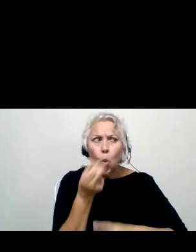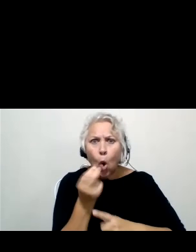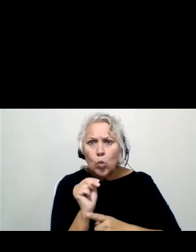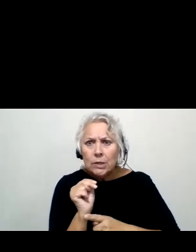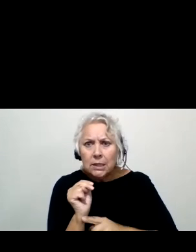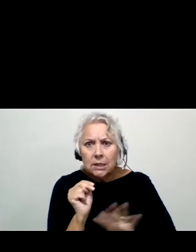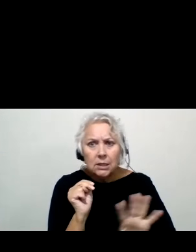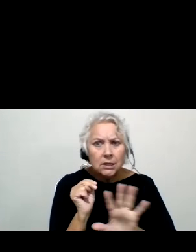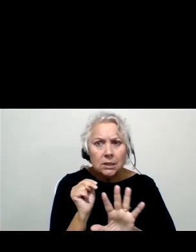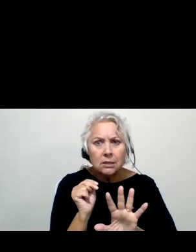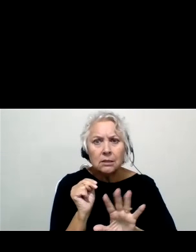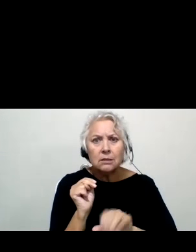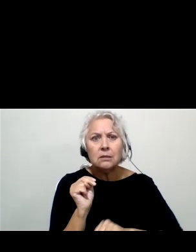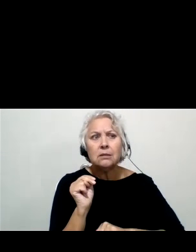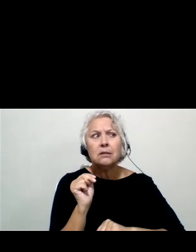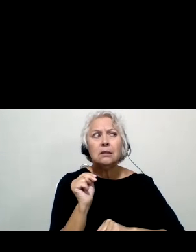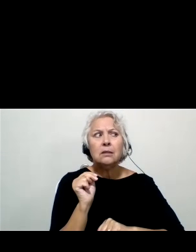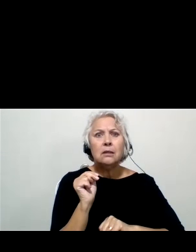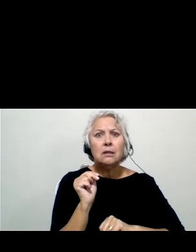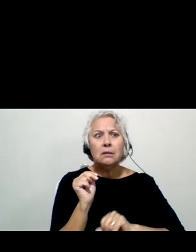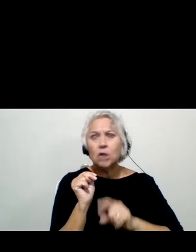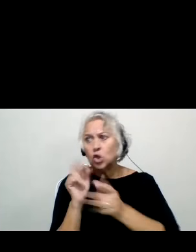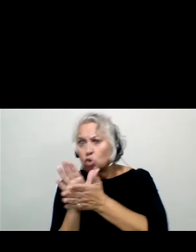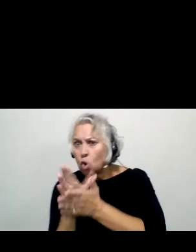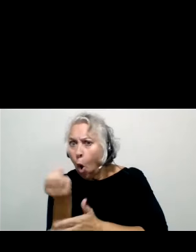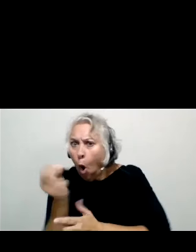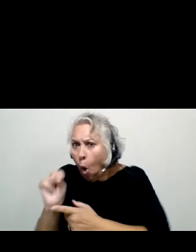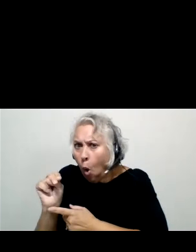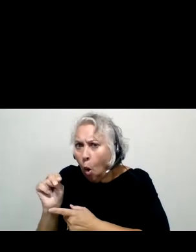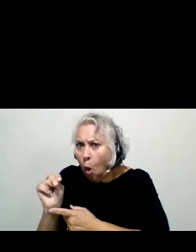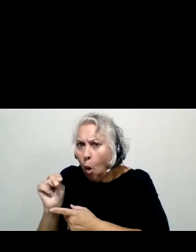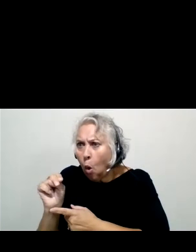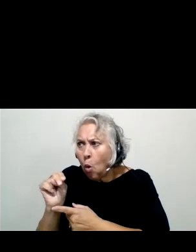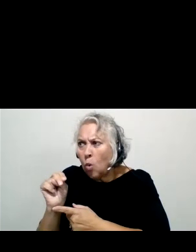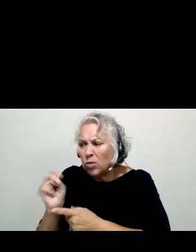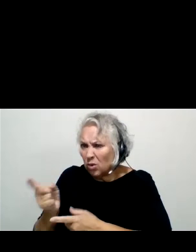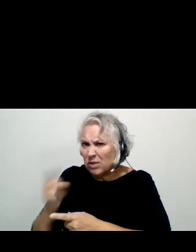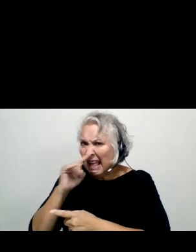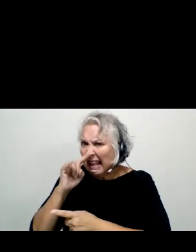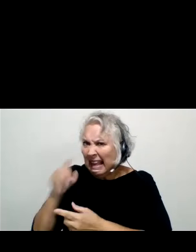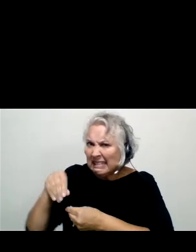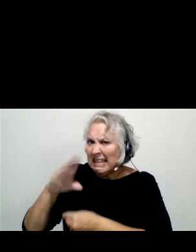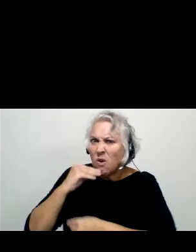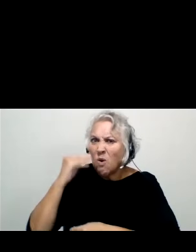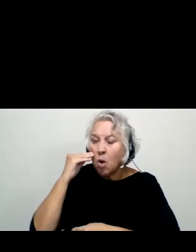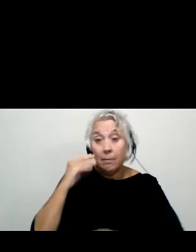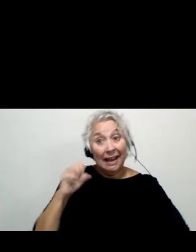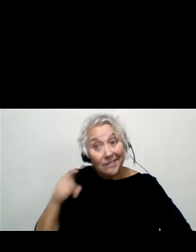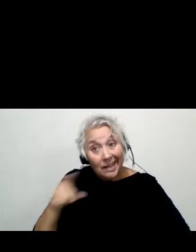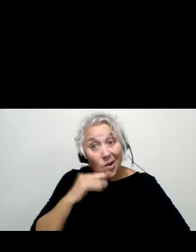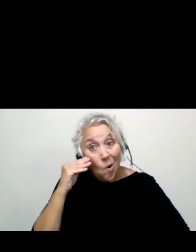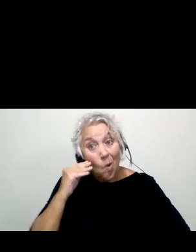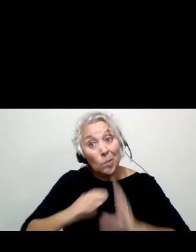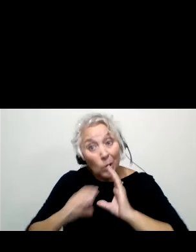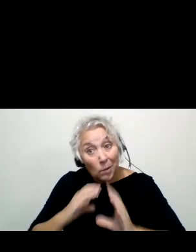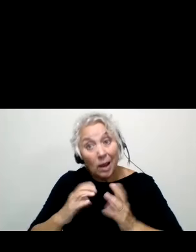device? And if the school owns the device, does it go home? Well, if they need it at home to communicate